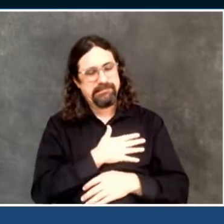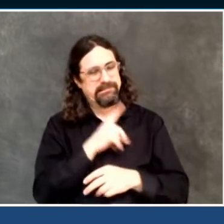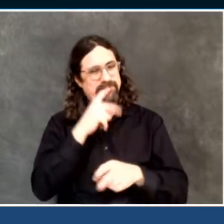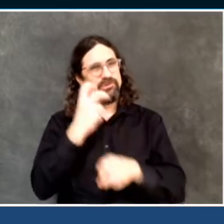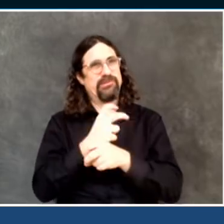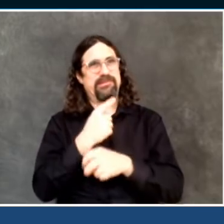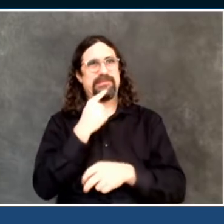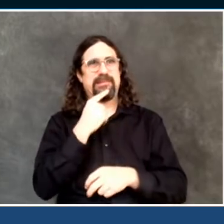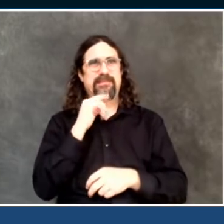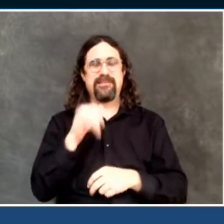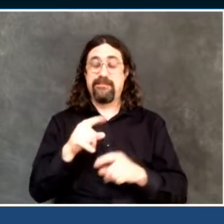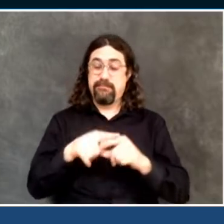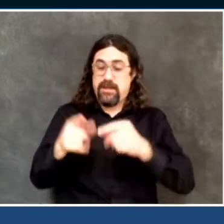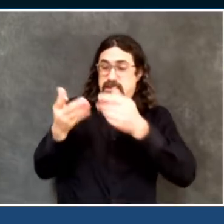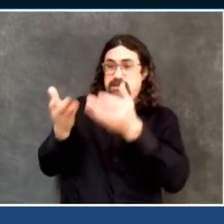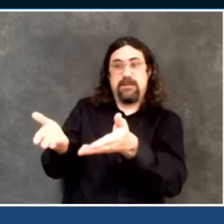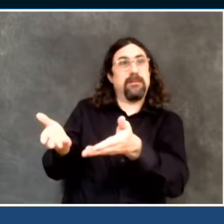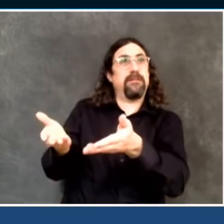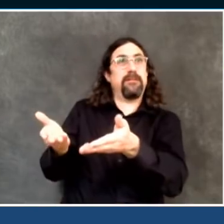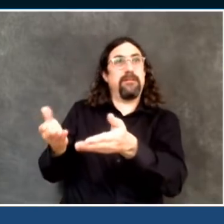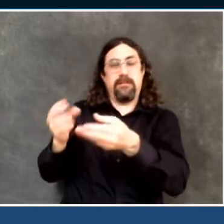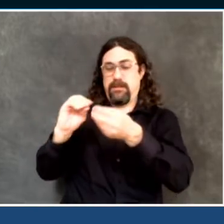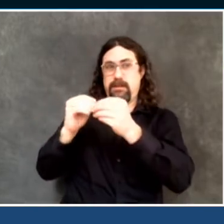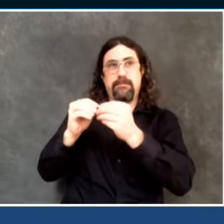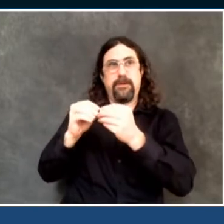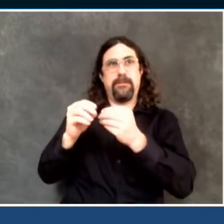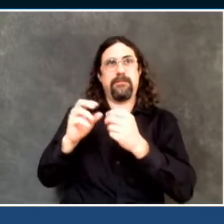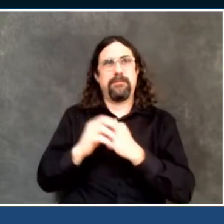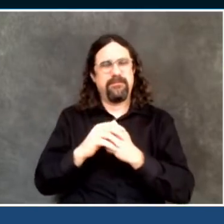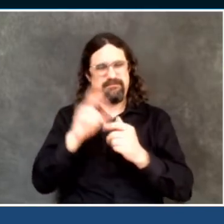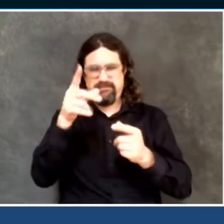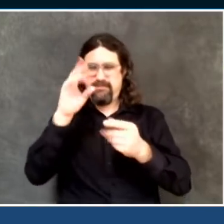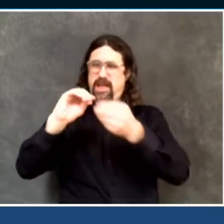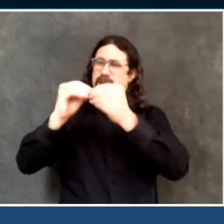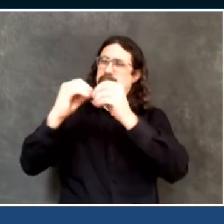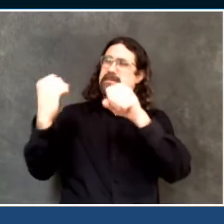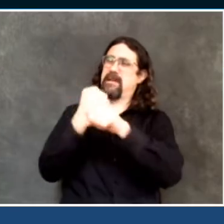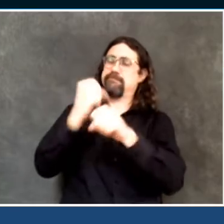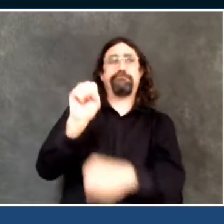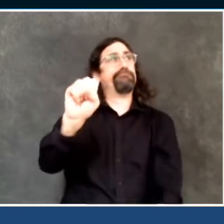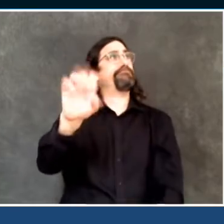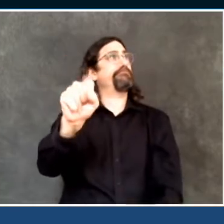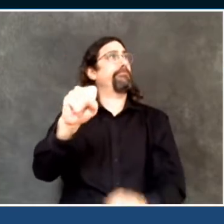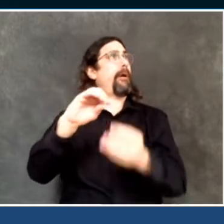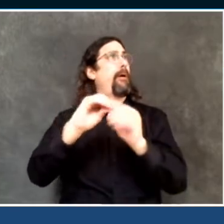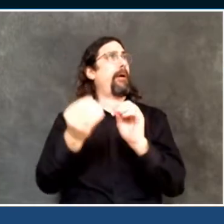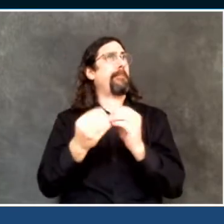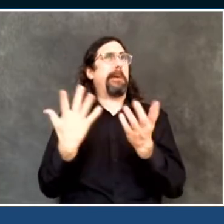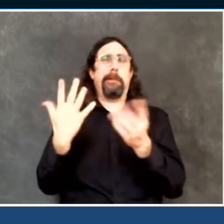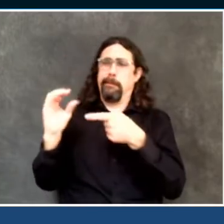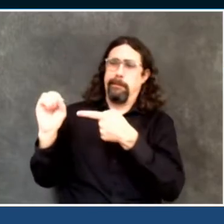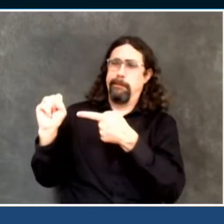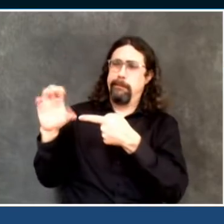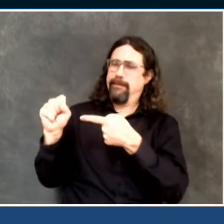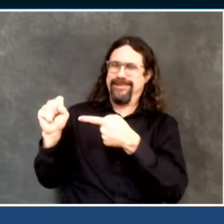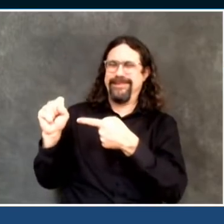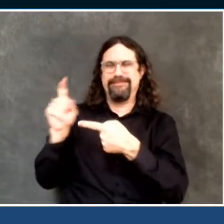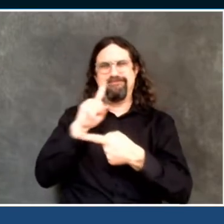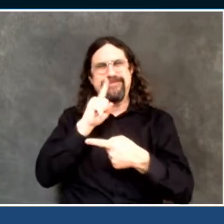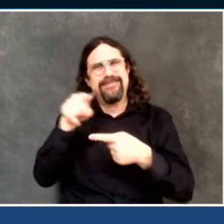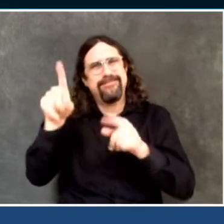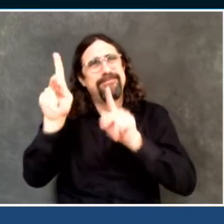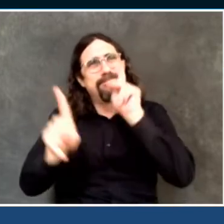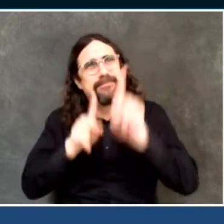these disparities that we're learning about. So the Hispanic community, 34%. The Black community, 28% of the